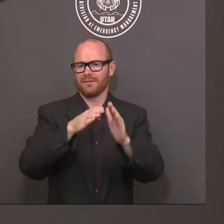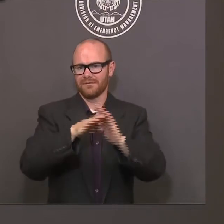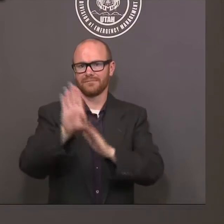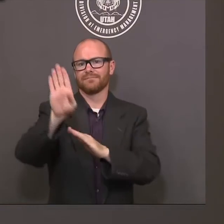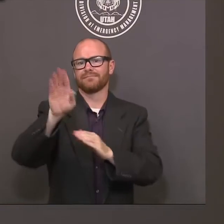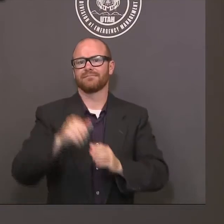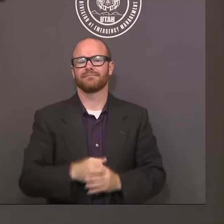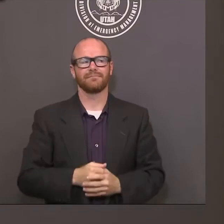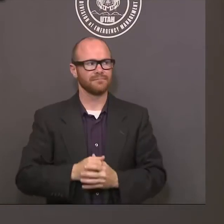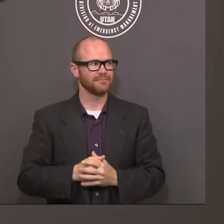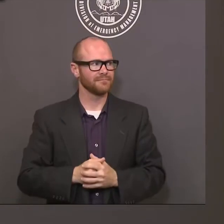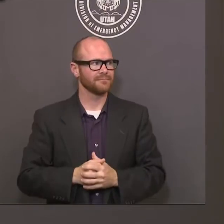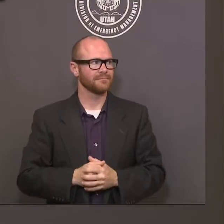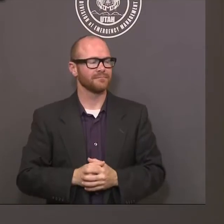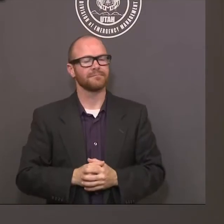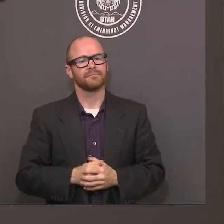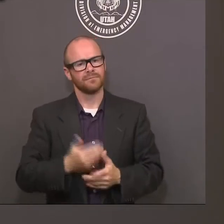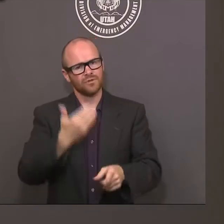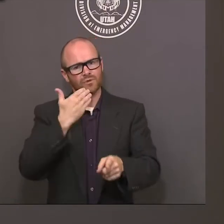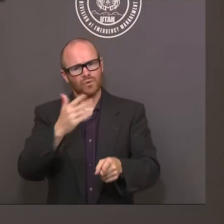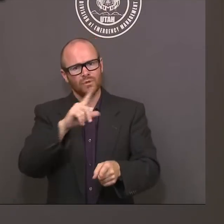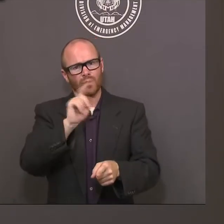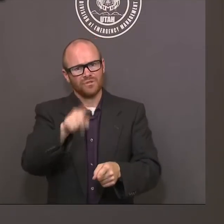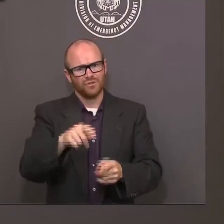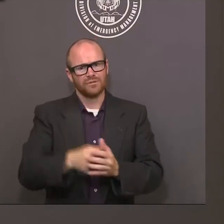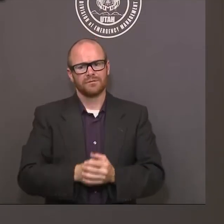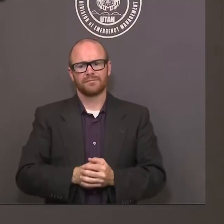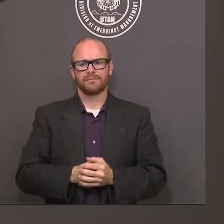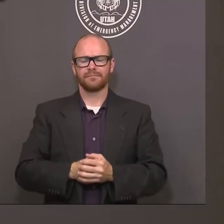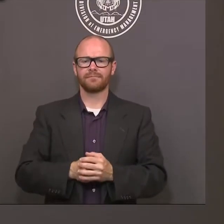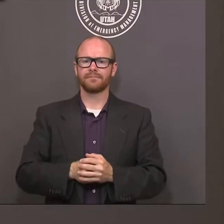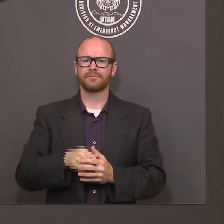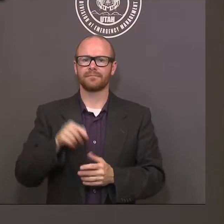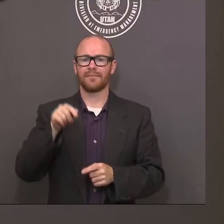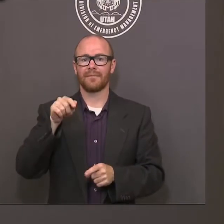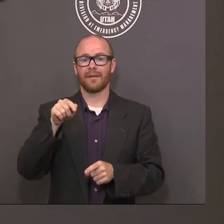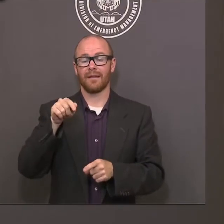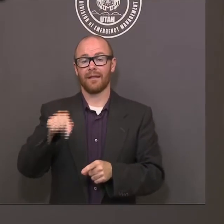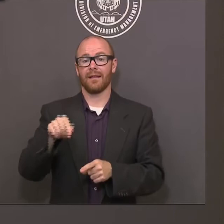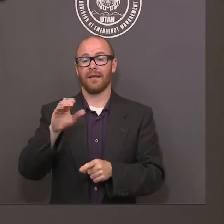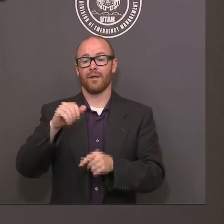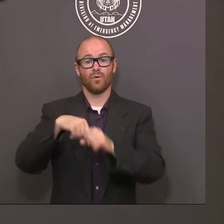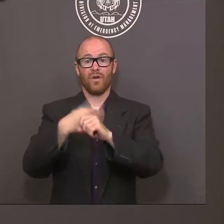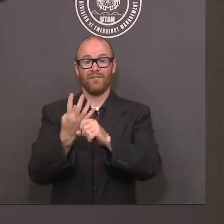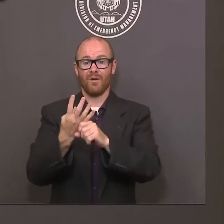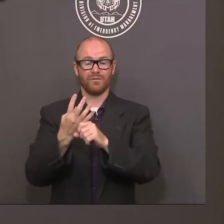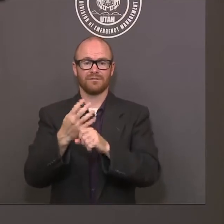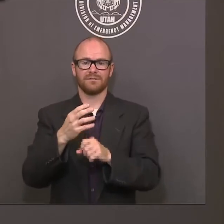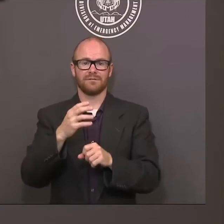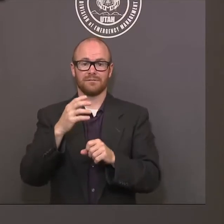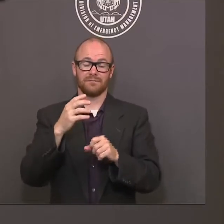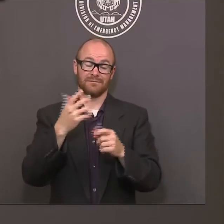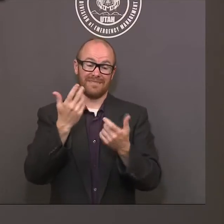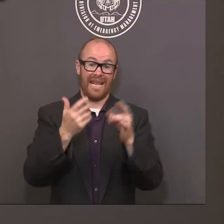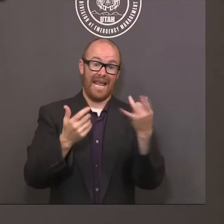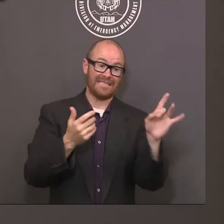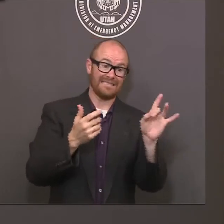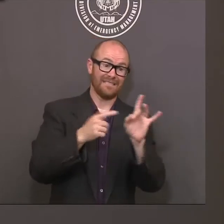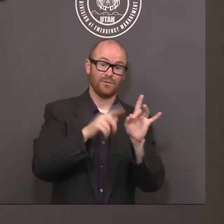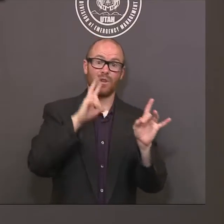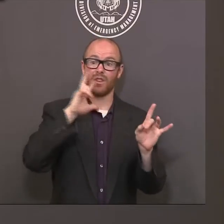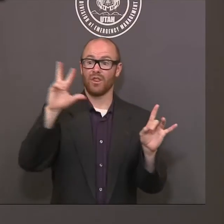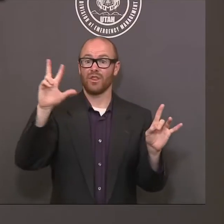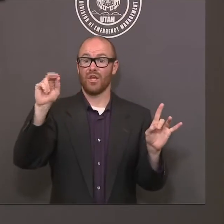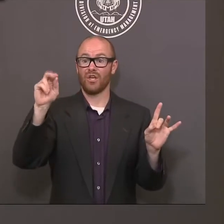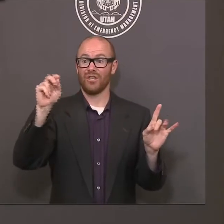Thank you, and Ben, I appreciate the question, but we know this virus doesn't treat everyone the same. If you're 18 to 30 years old and have